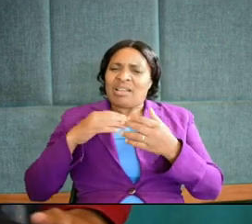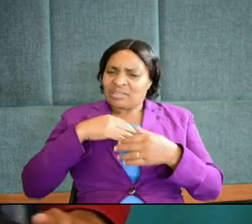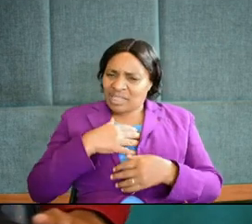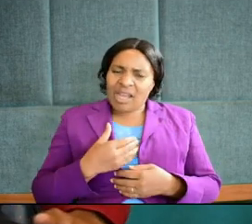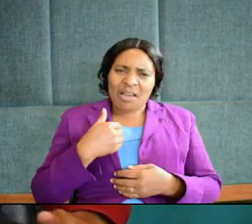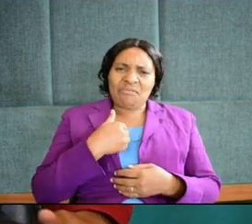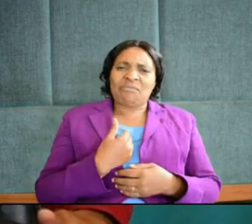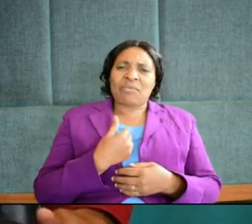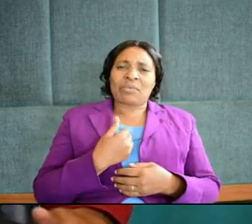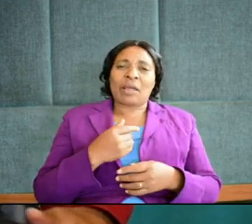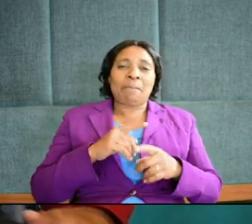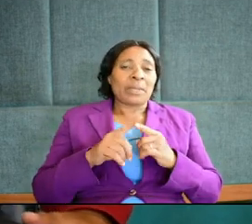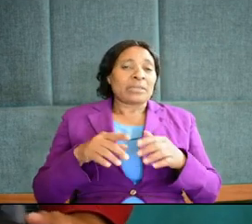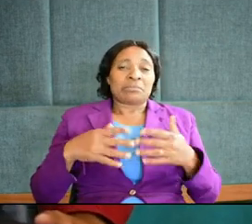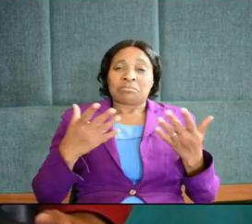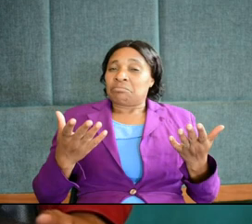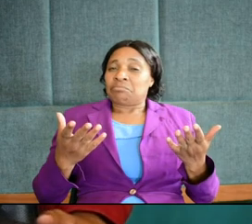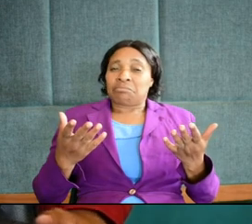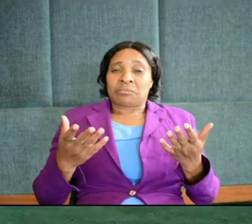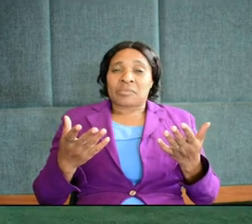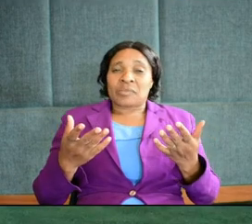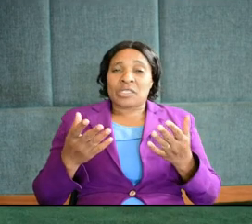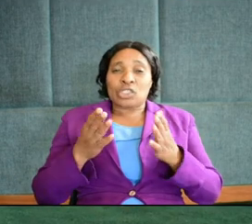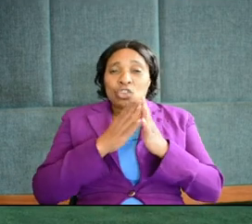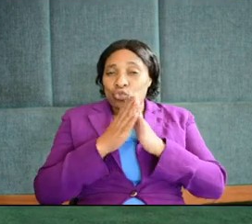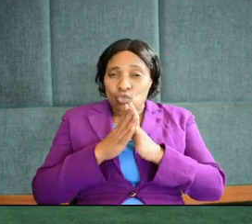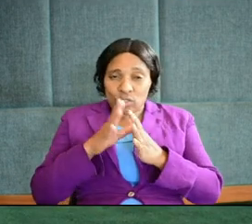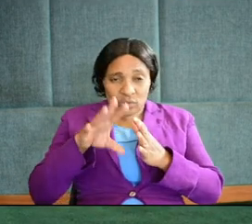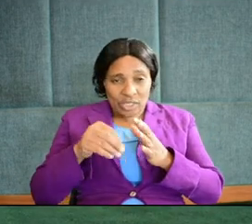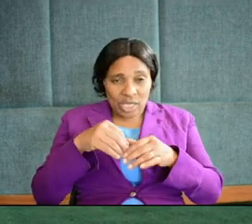anyway, Silas, do you mind taking us into the story?